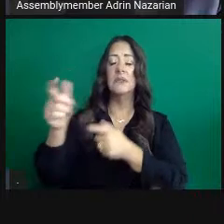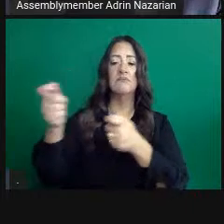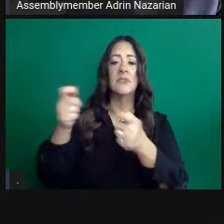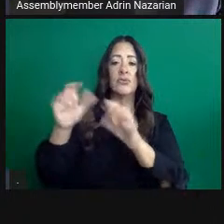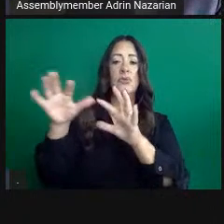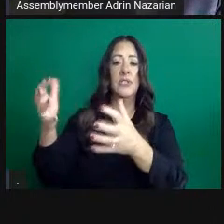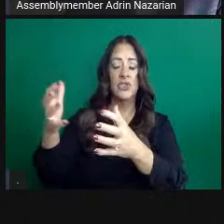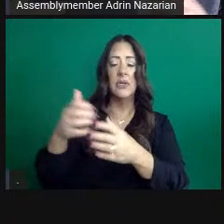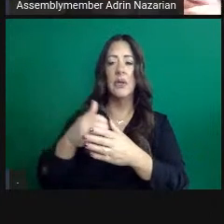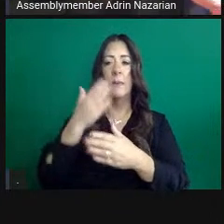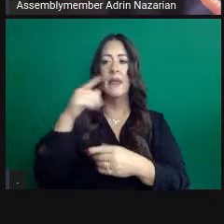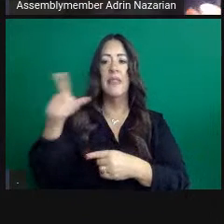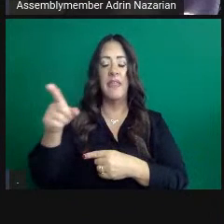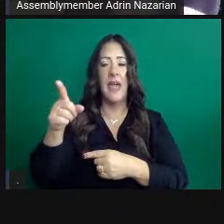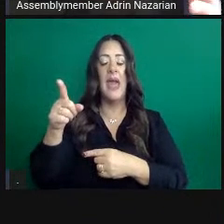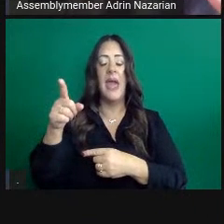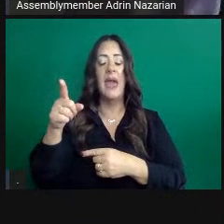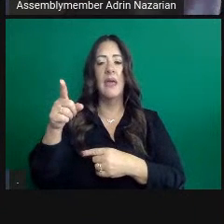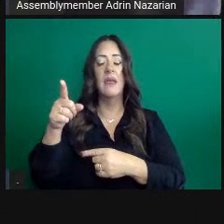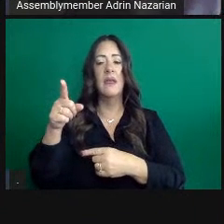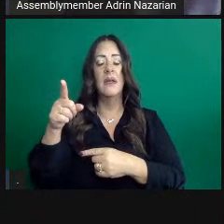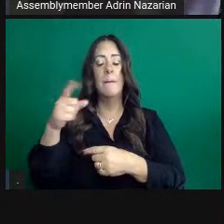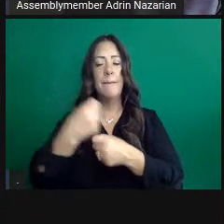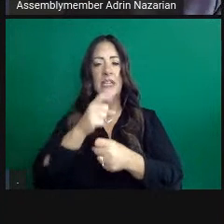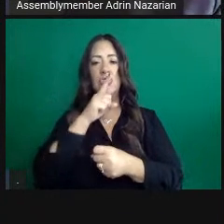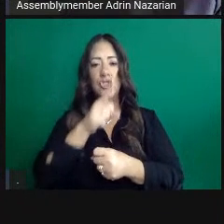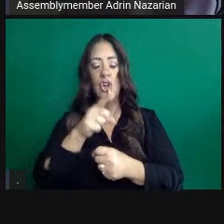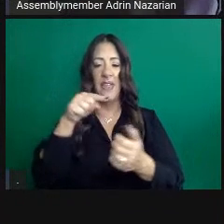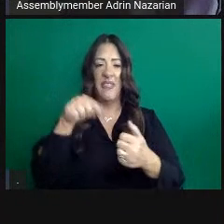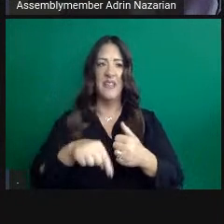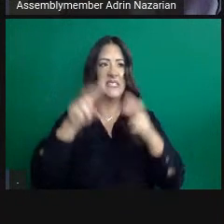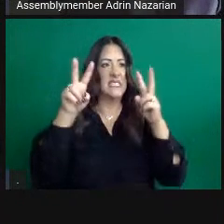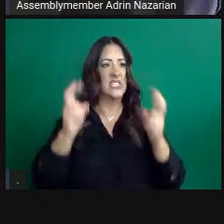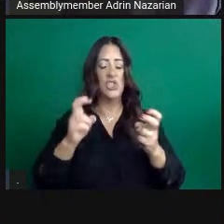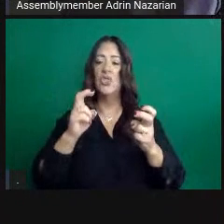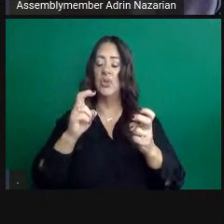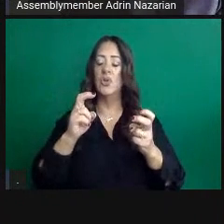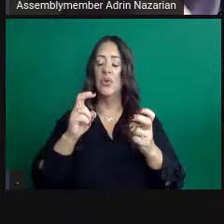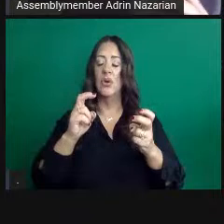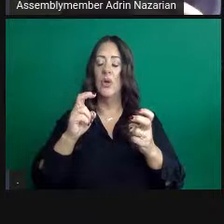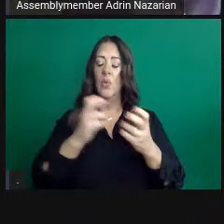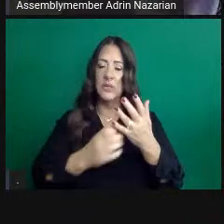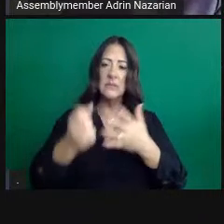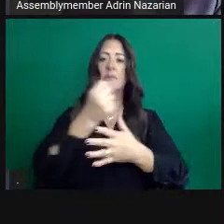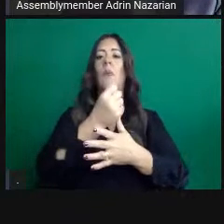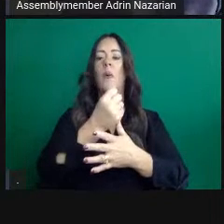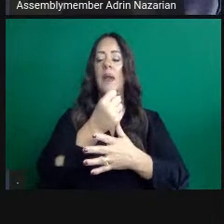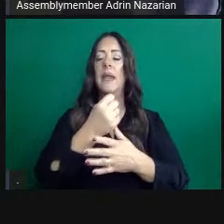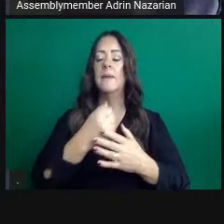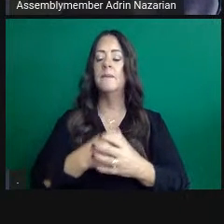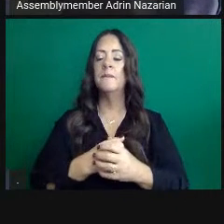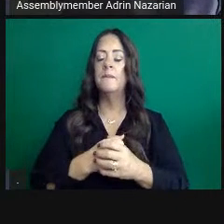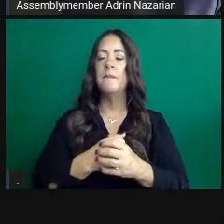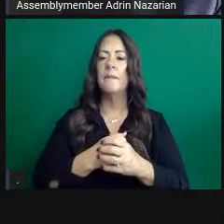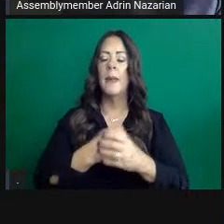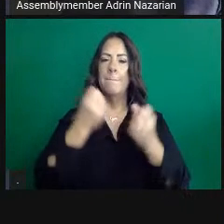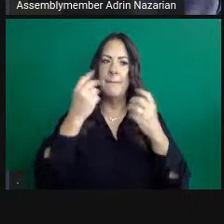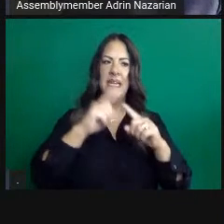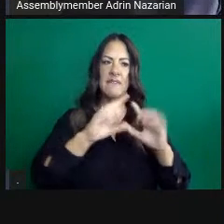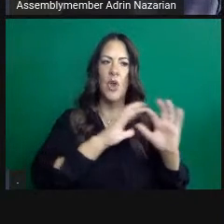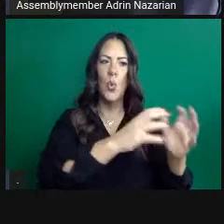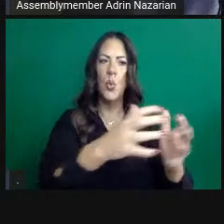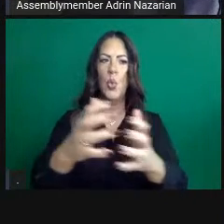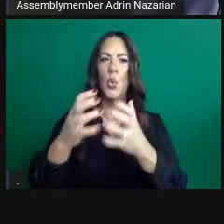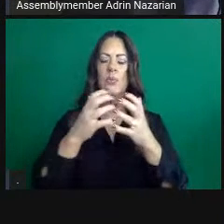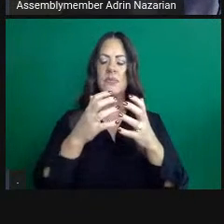forward, because by bringing all the various groups, an inventory of different needs and a